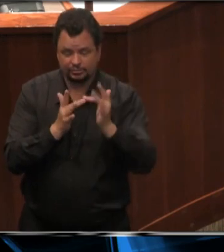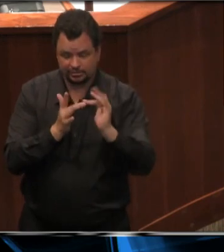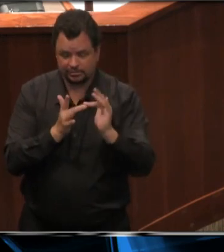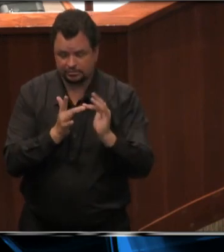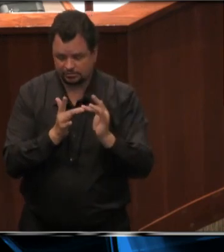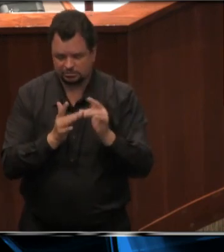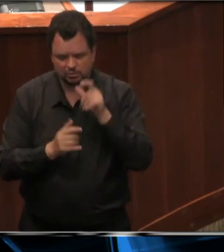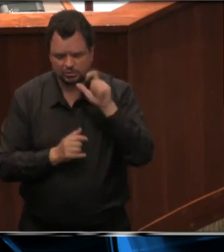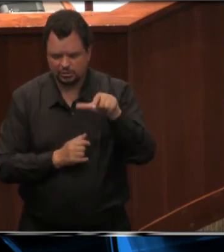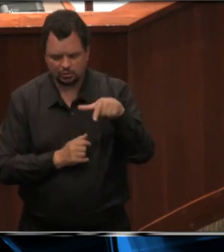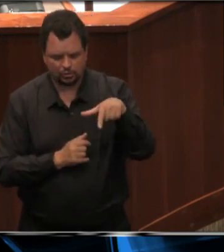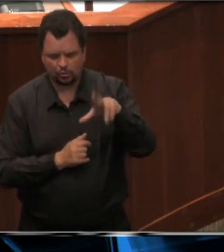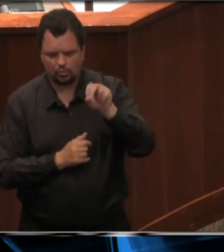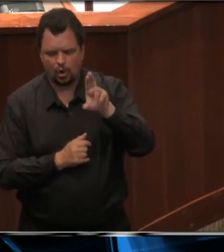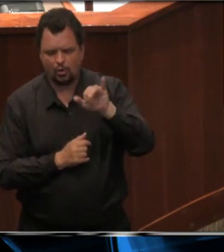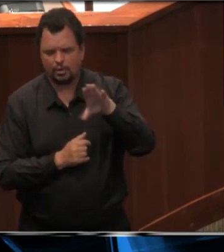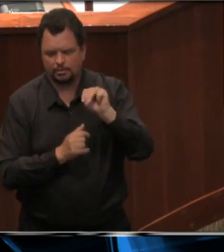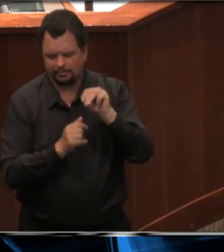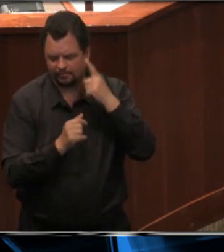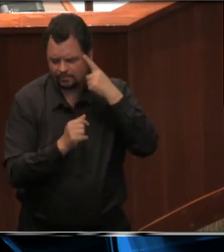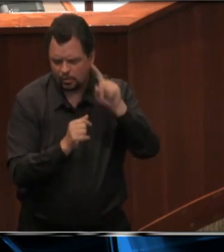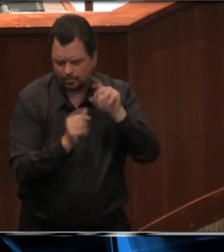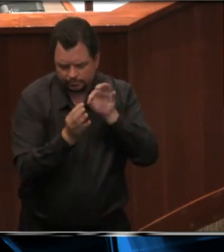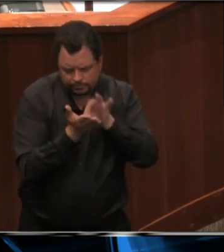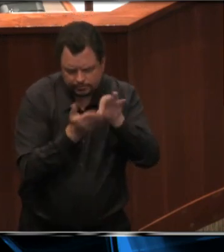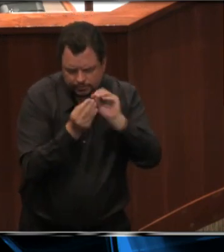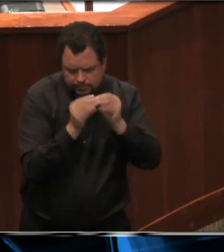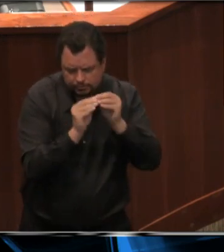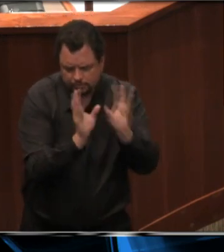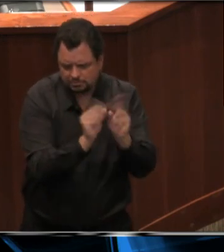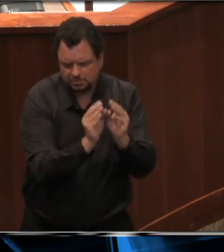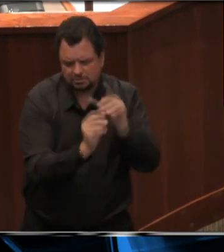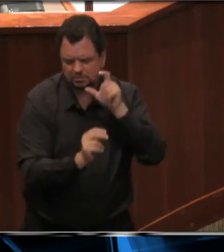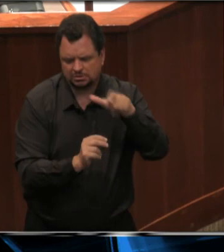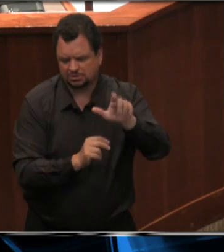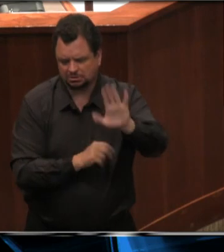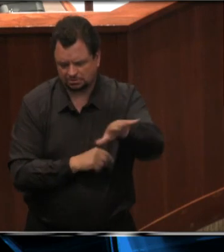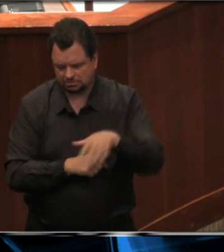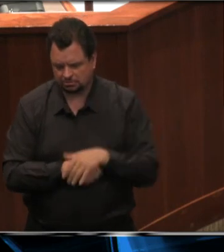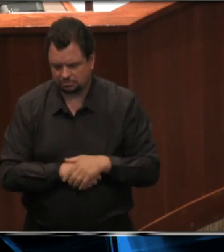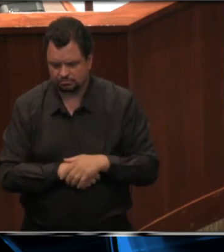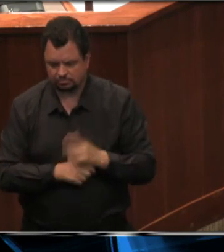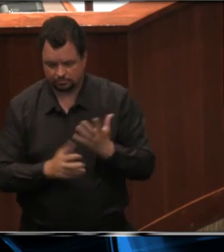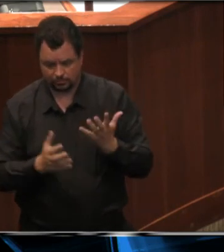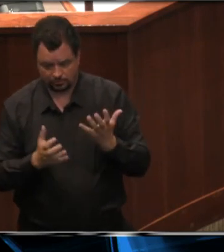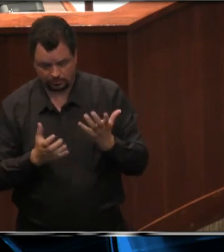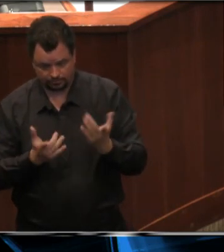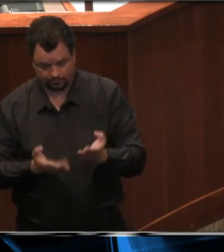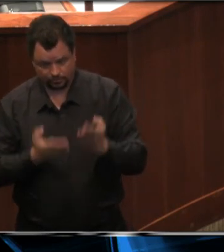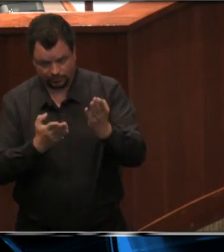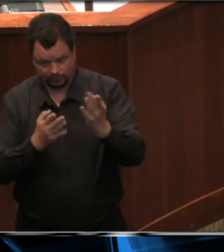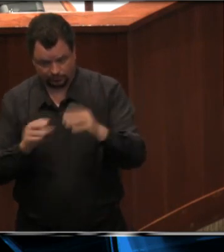informational purposes only. So with that, I'd entertain a motion to move into executive session, please.